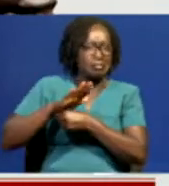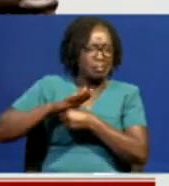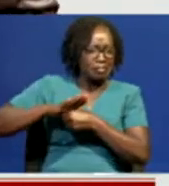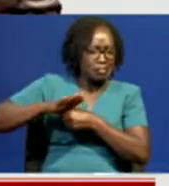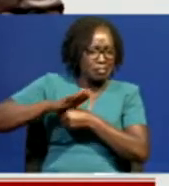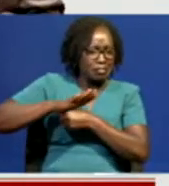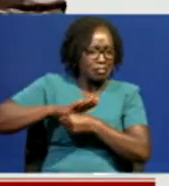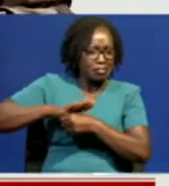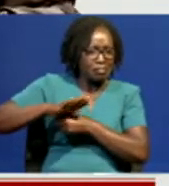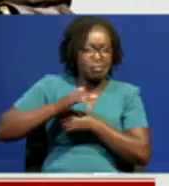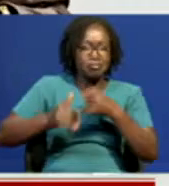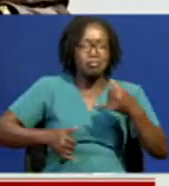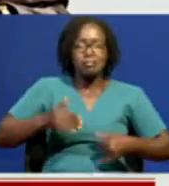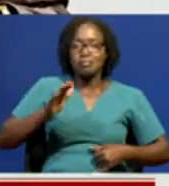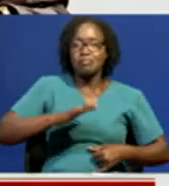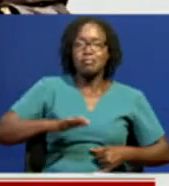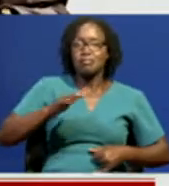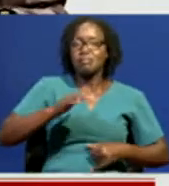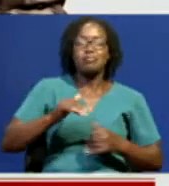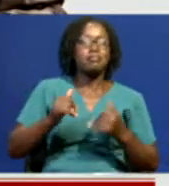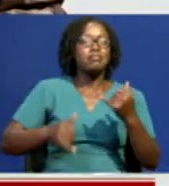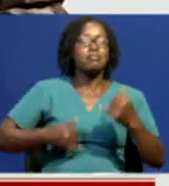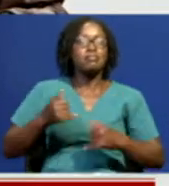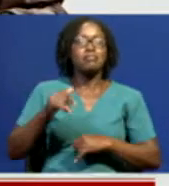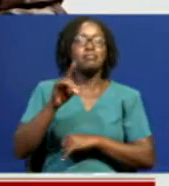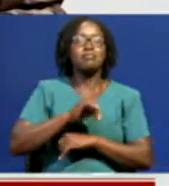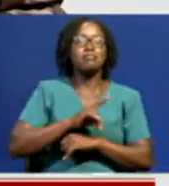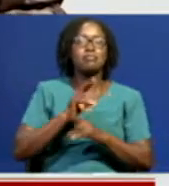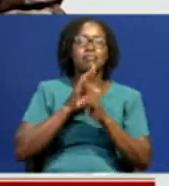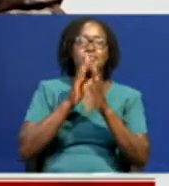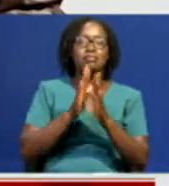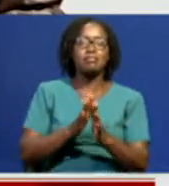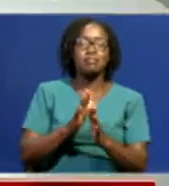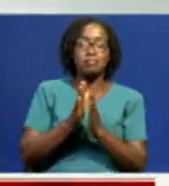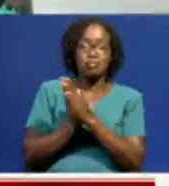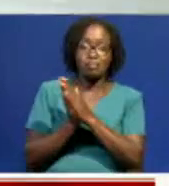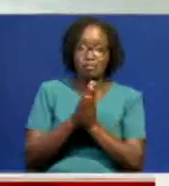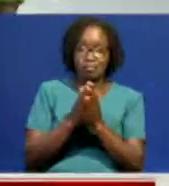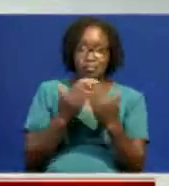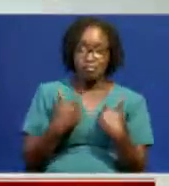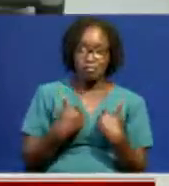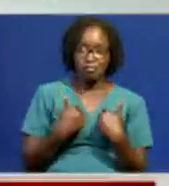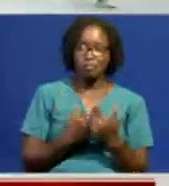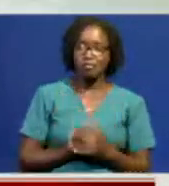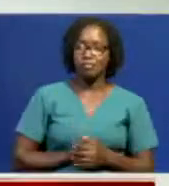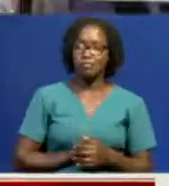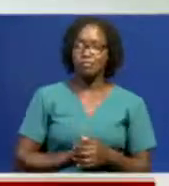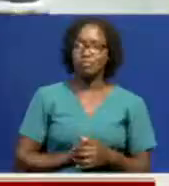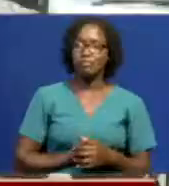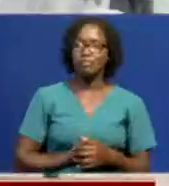the recreational facility to mark Christmas. Beatrice Gatonye filed this report.